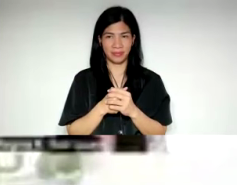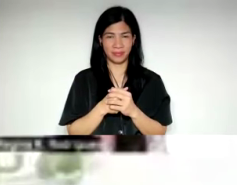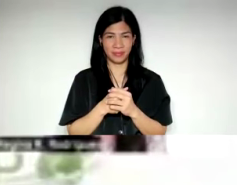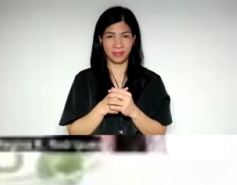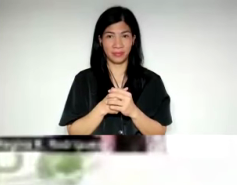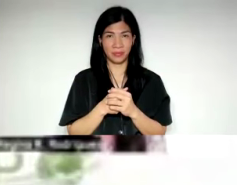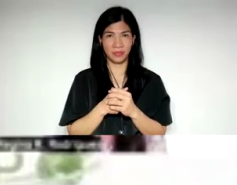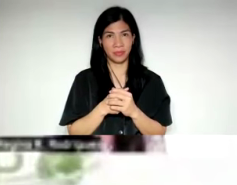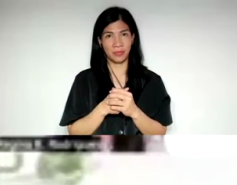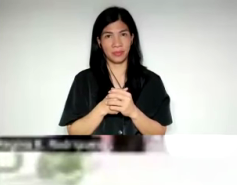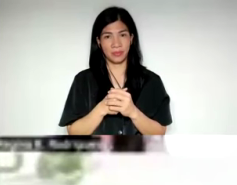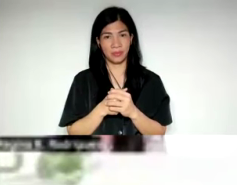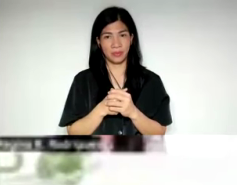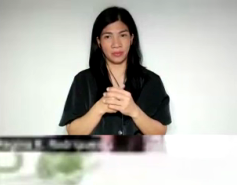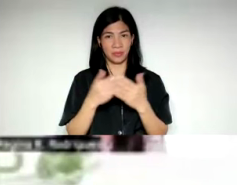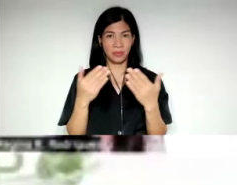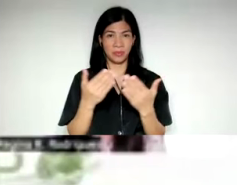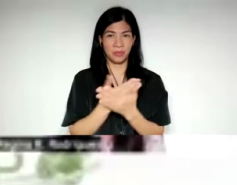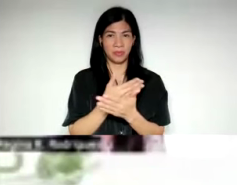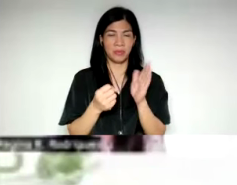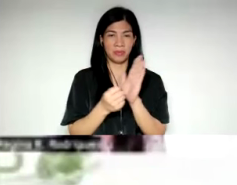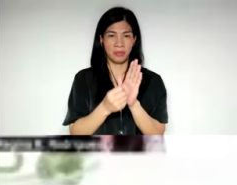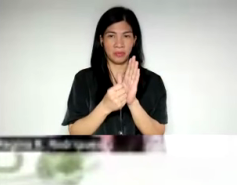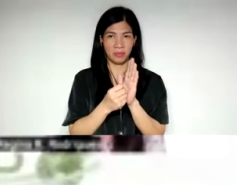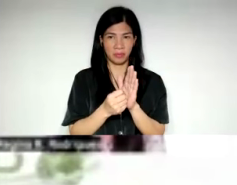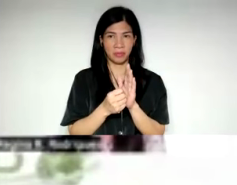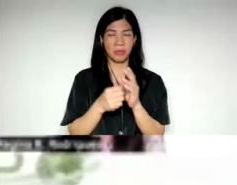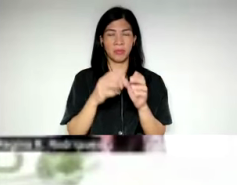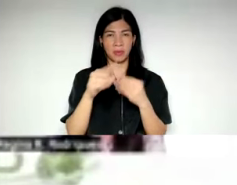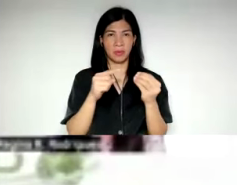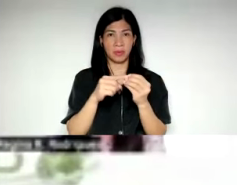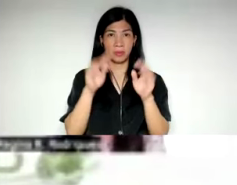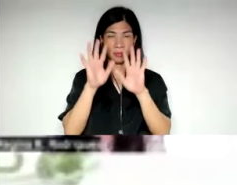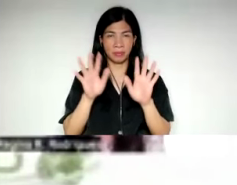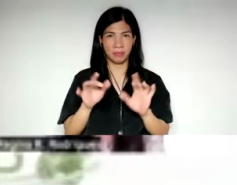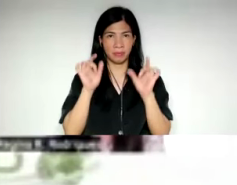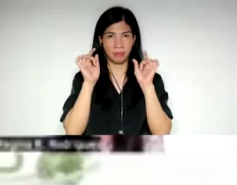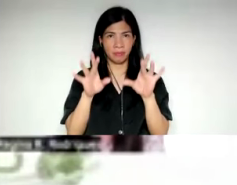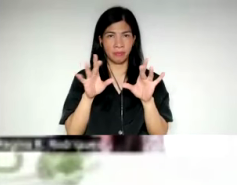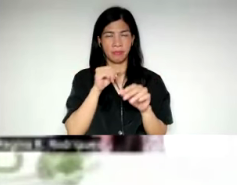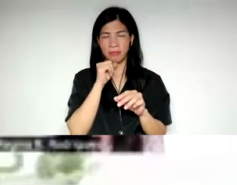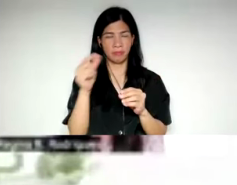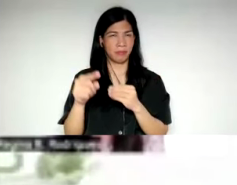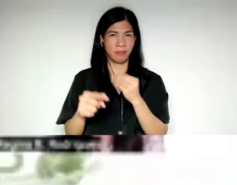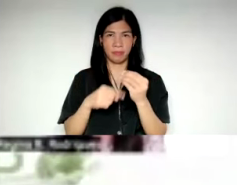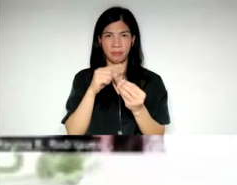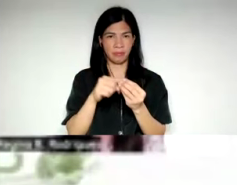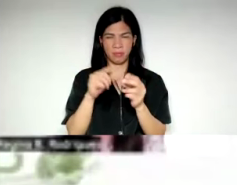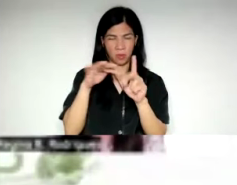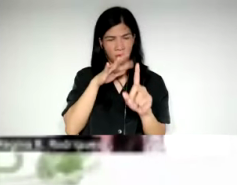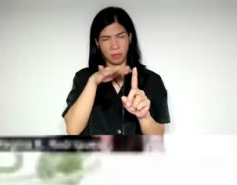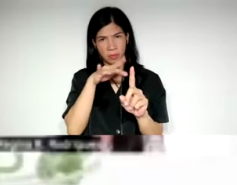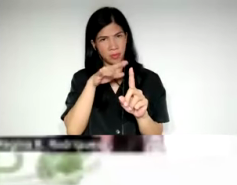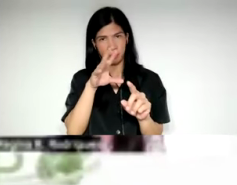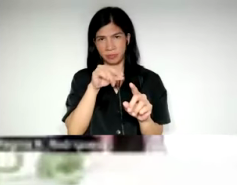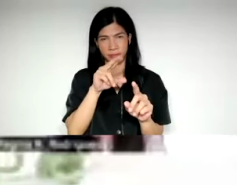So the new science that is pictured within my climate risk is not around models or observations or